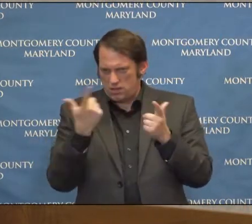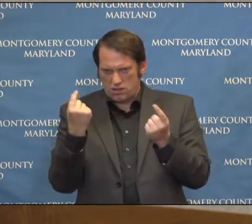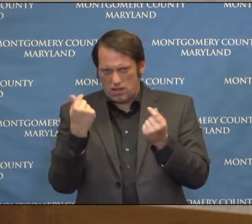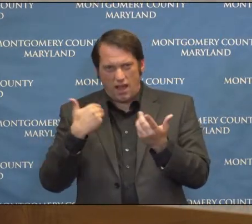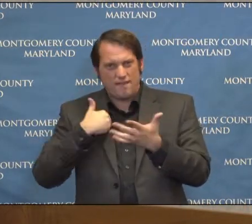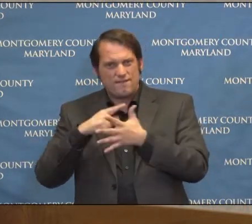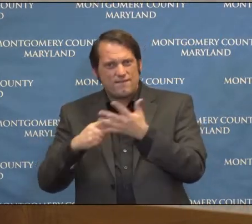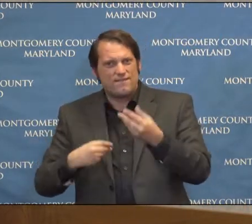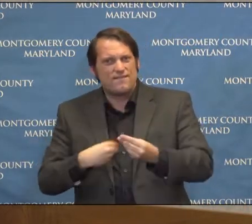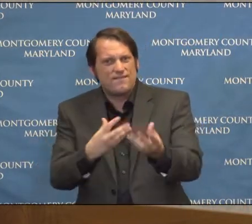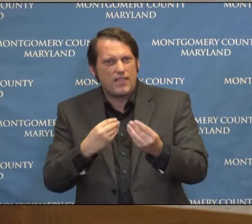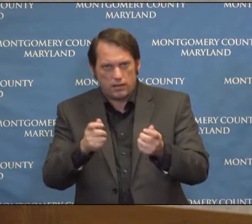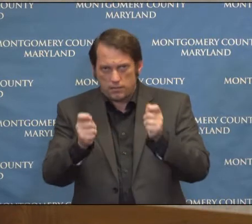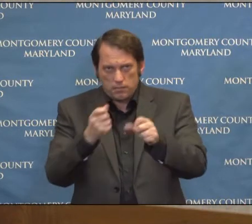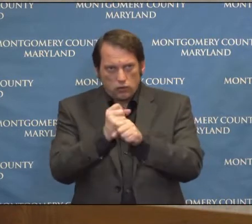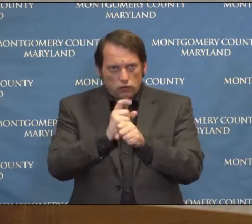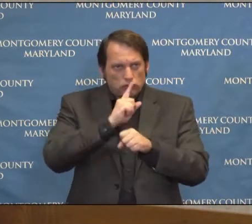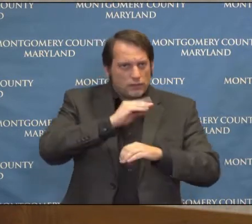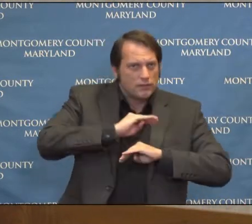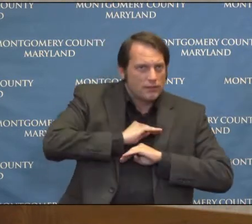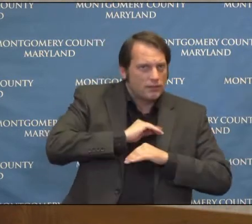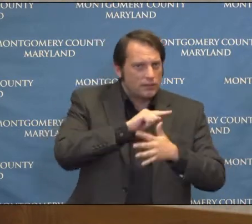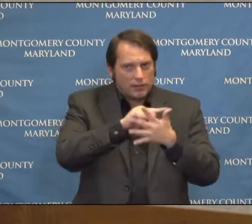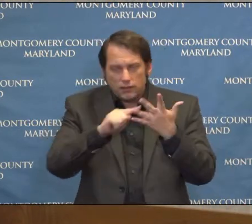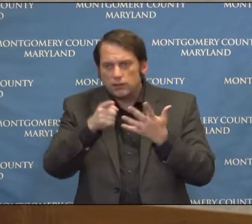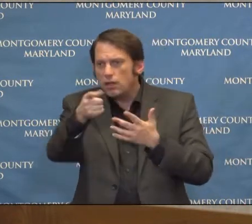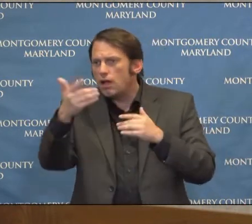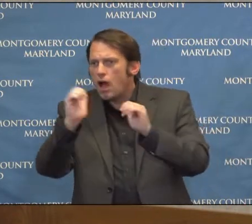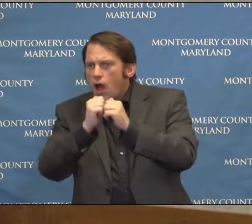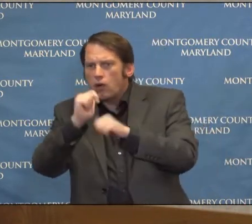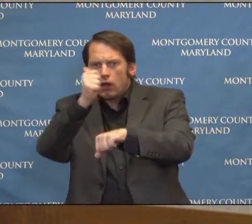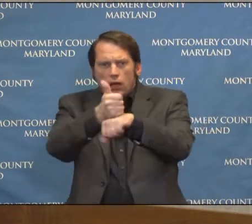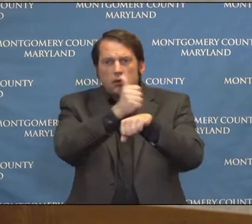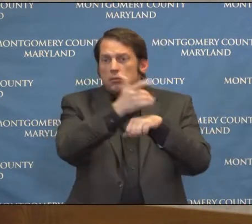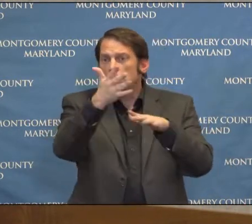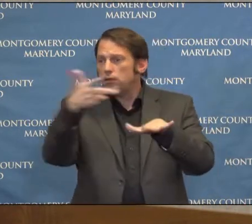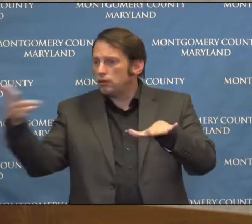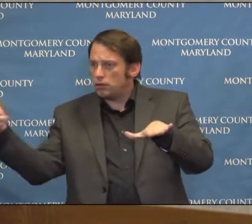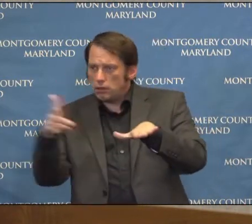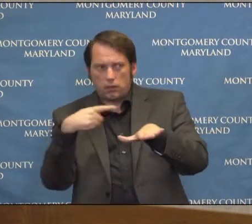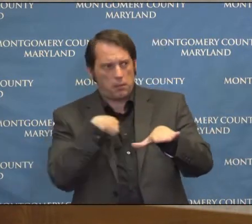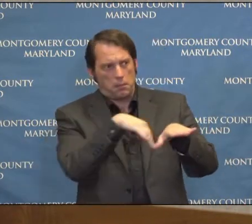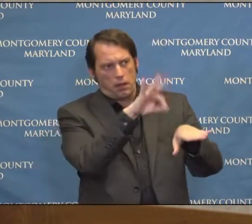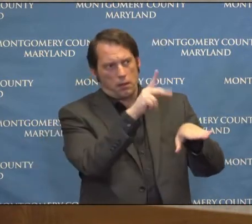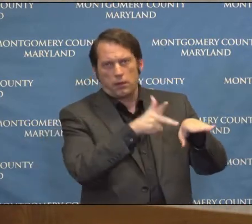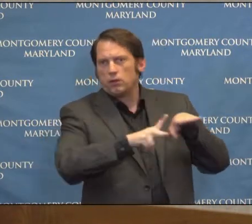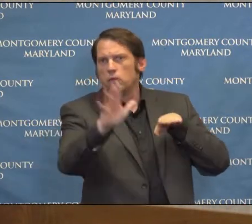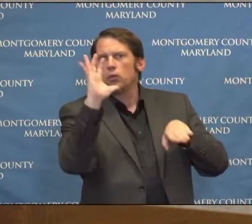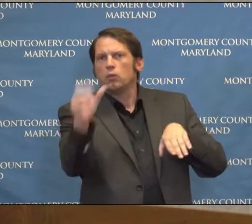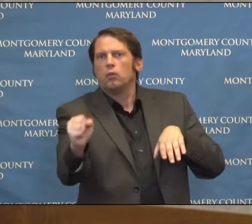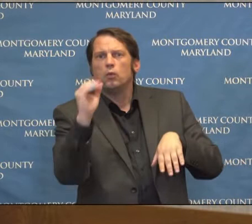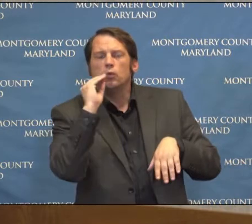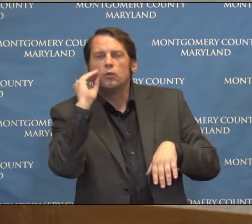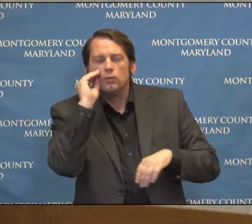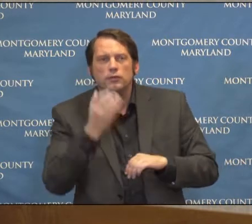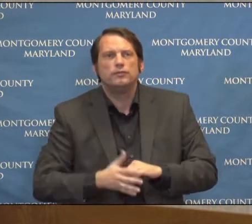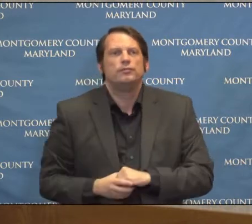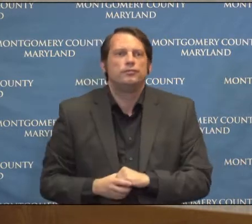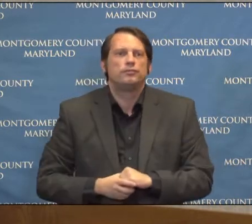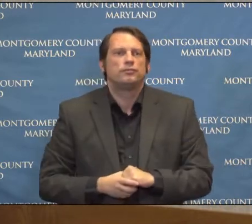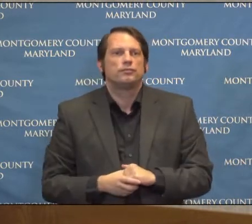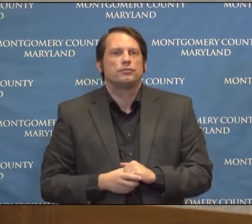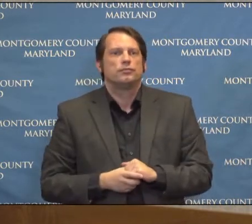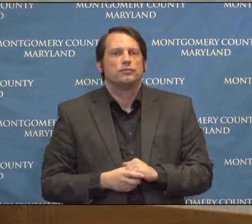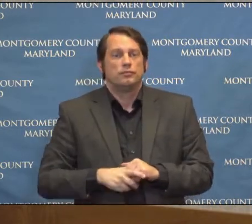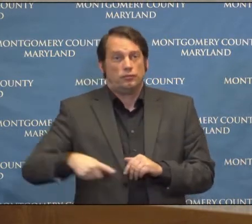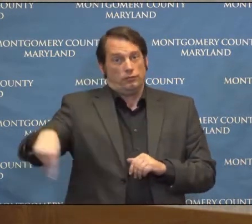homes. Now, it's important to know that when visiting all of these different sites to practice social